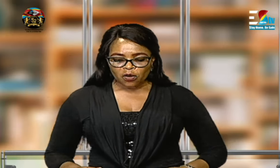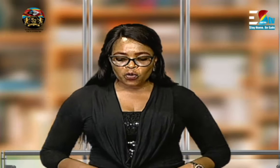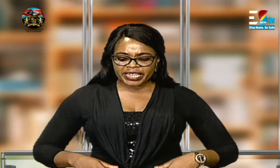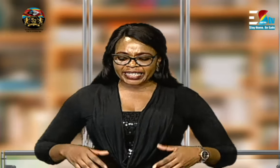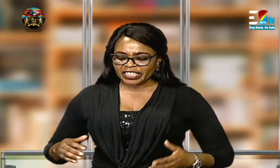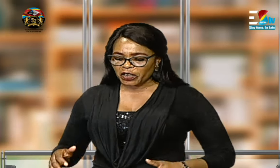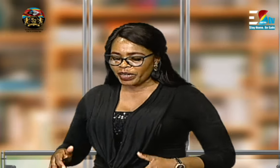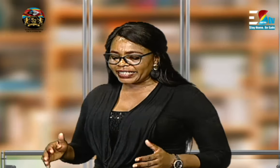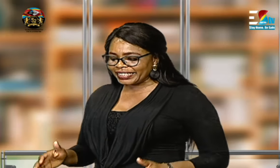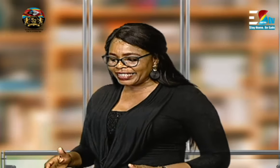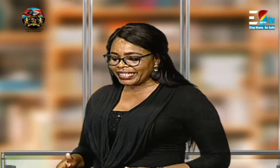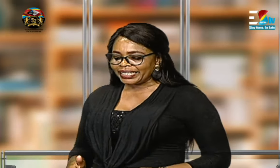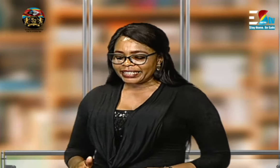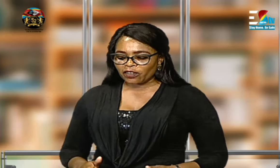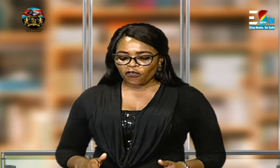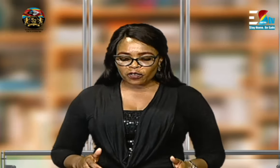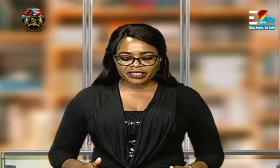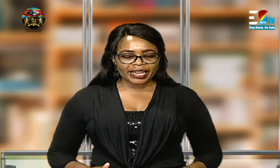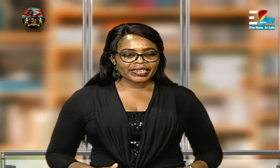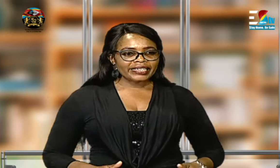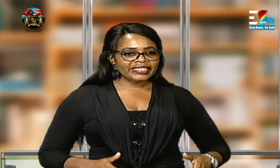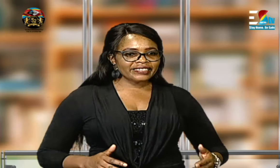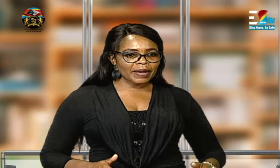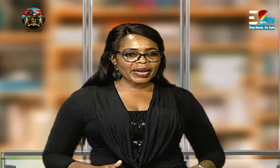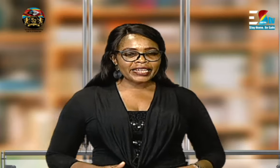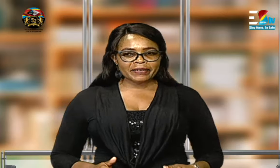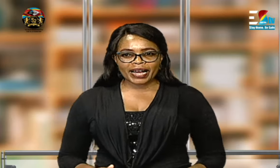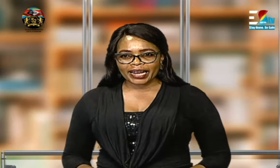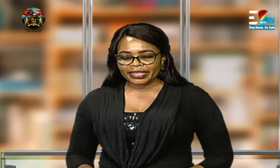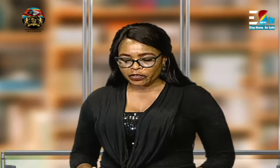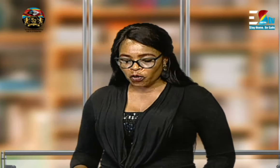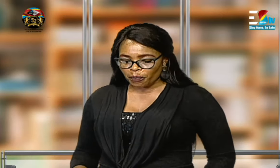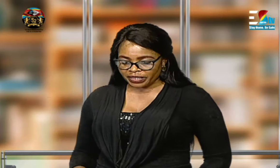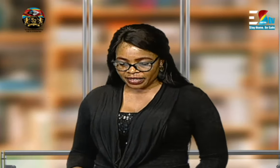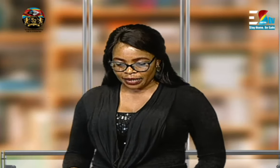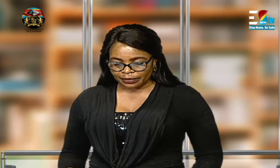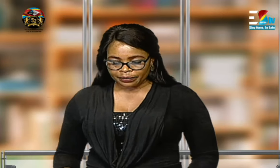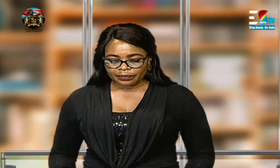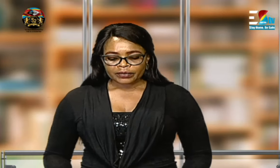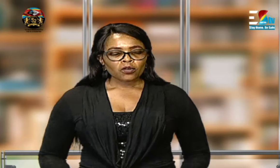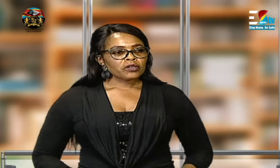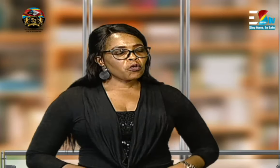ukuthi unika tinhlobo letine tekufundza indzaba libanga lesikhombisa.